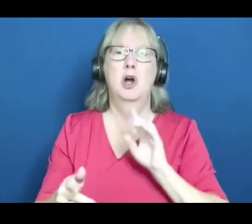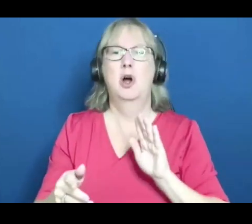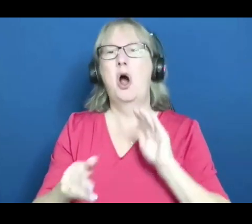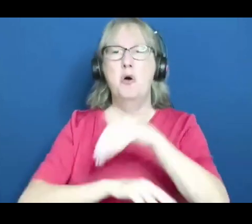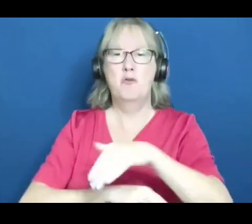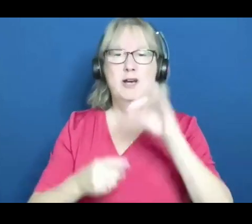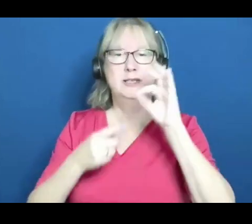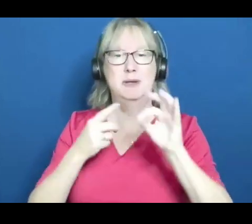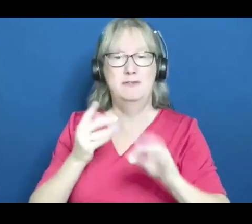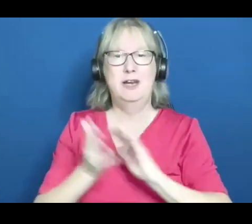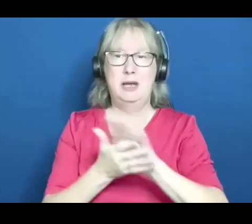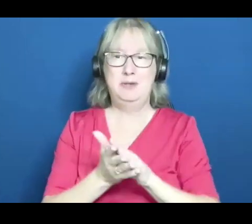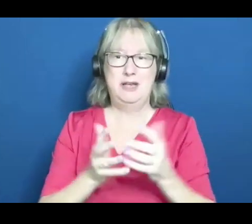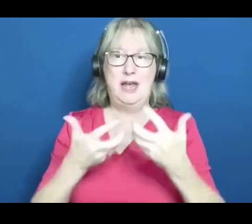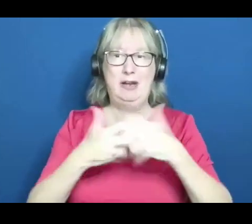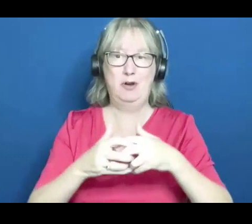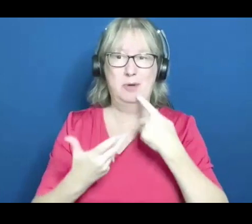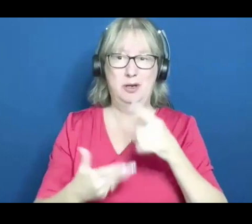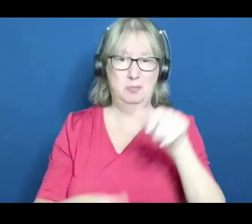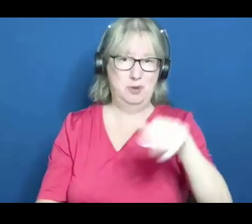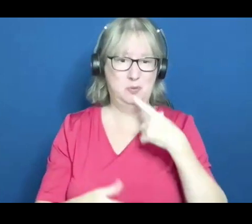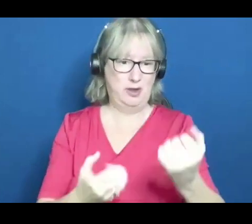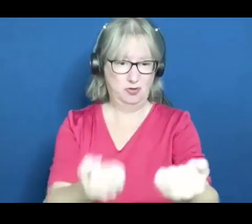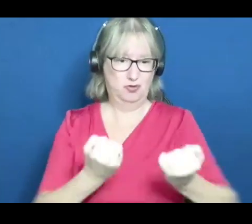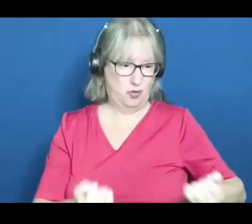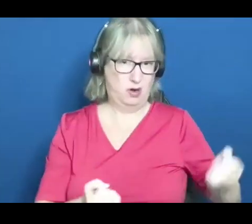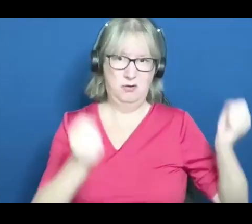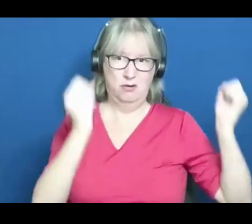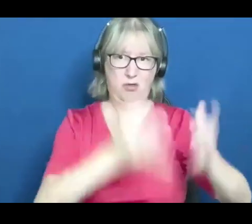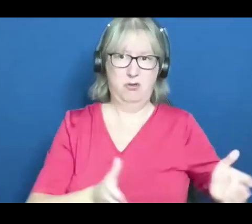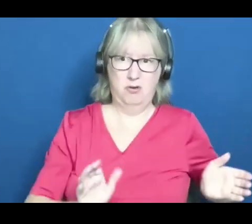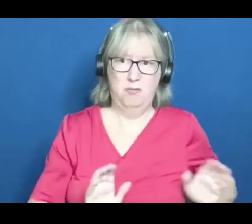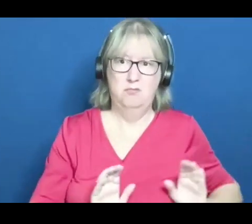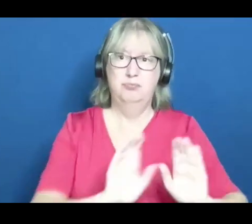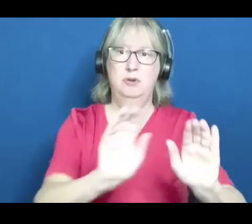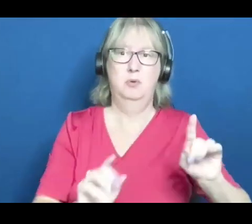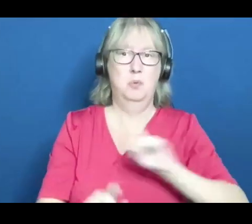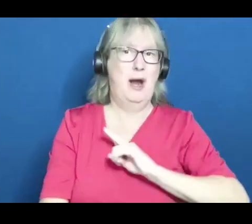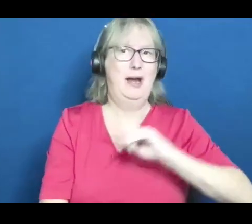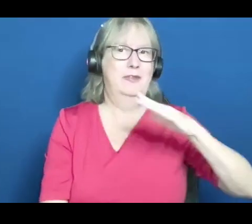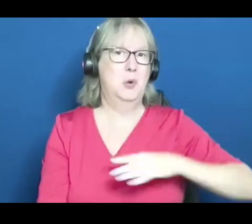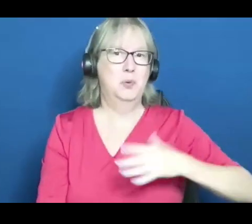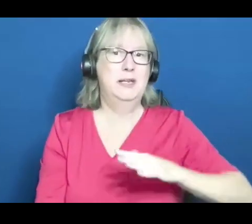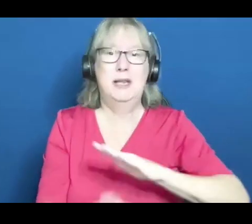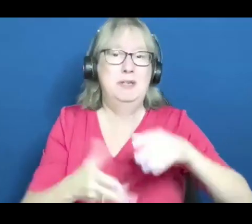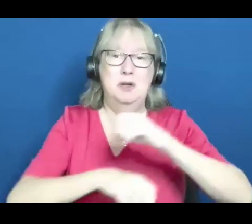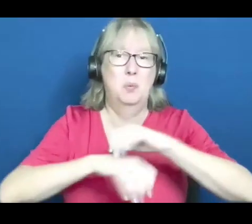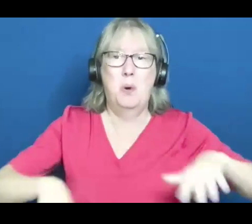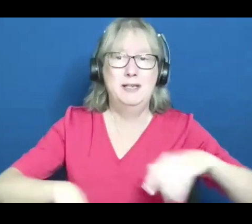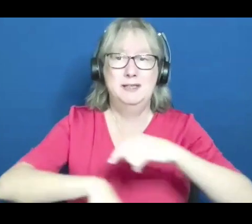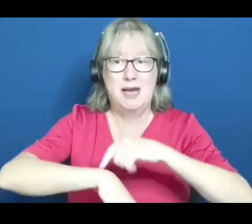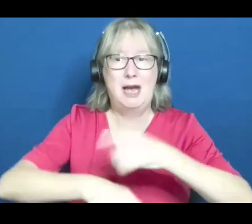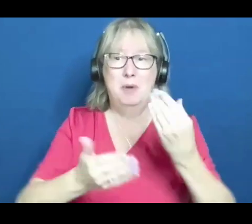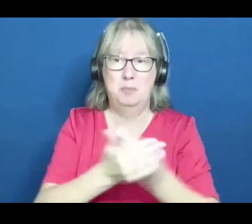got kit that stays in a drawer, never used because it's not required, and that's a total waste of everybody's time and